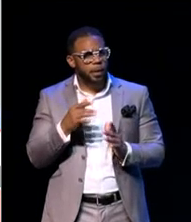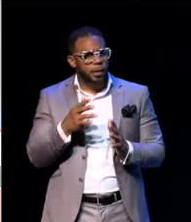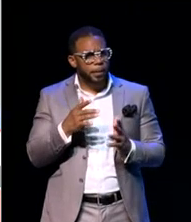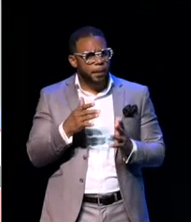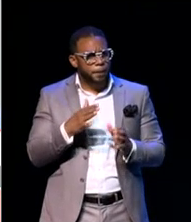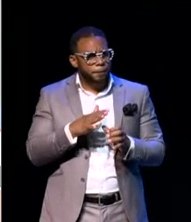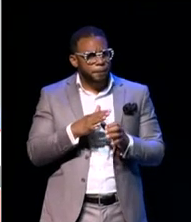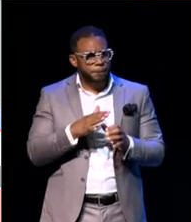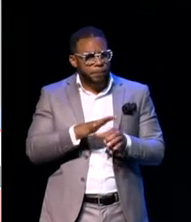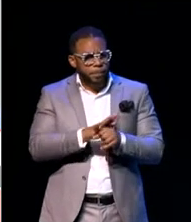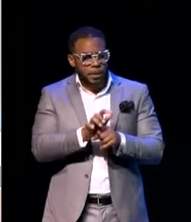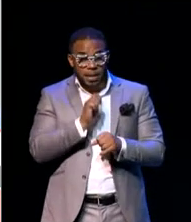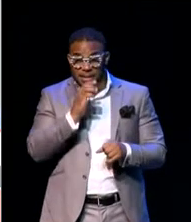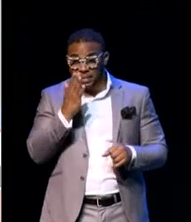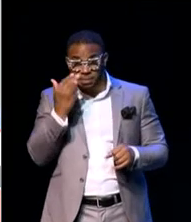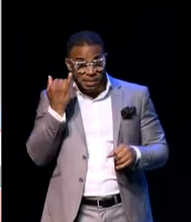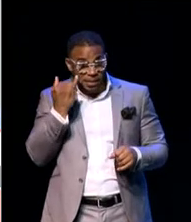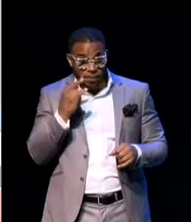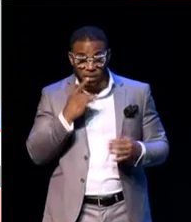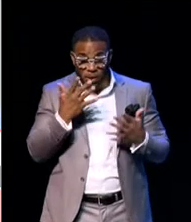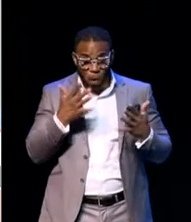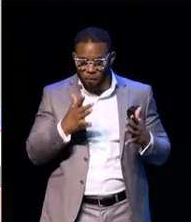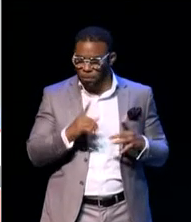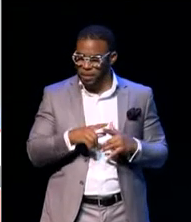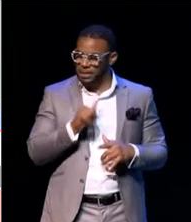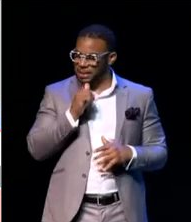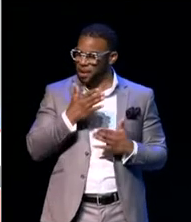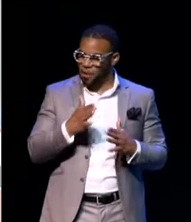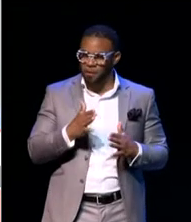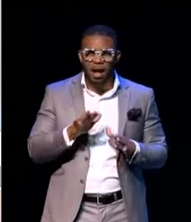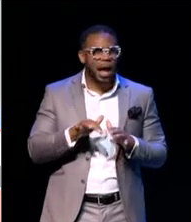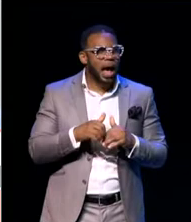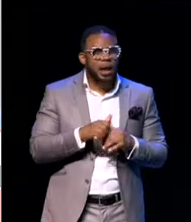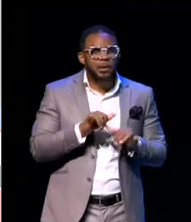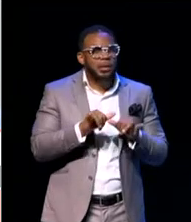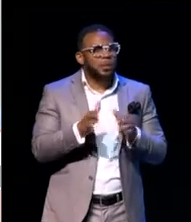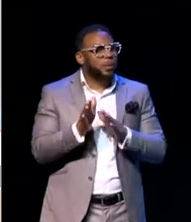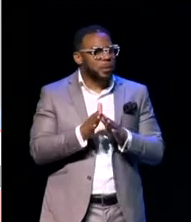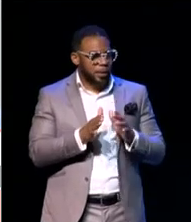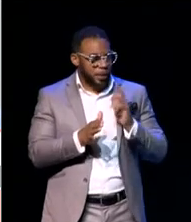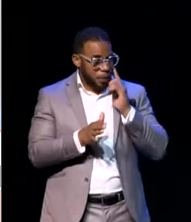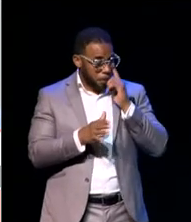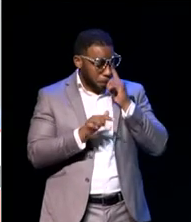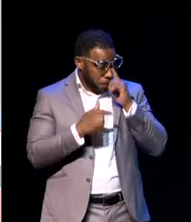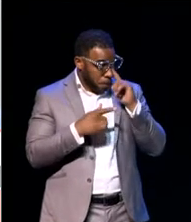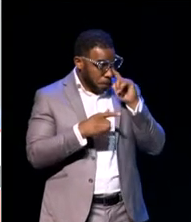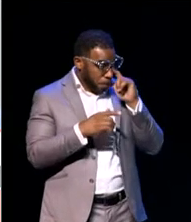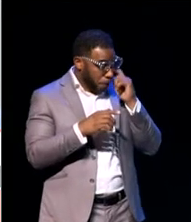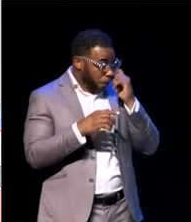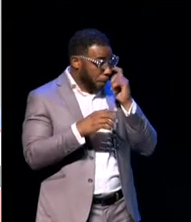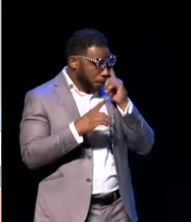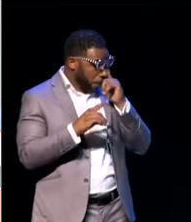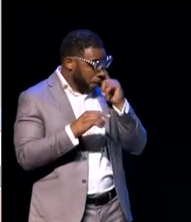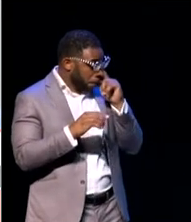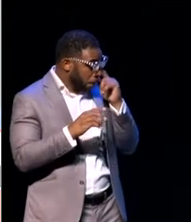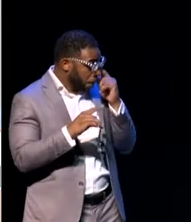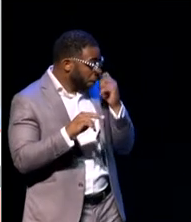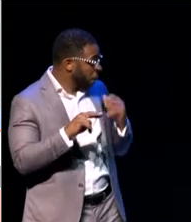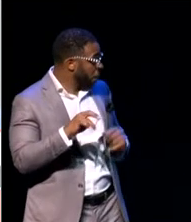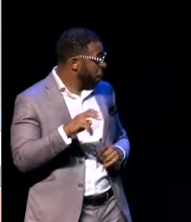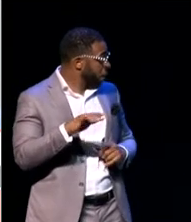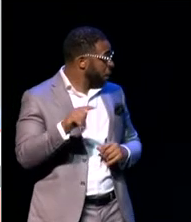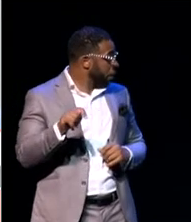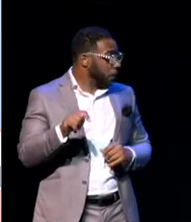a pandemic that it seems as if it's over, but it's not? How do you stay prepared? So I'll start with you, Dr. Nesbitt.